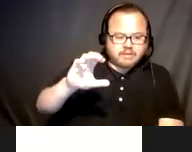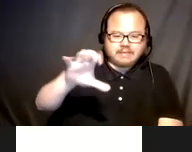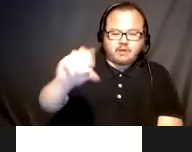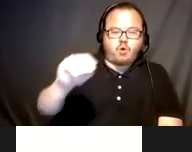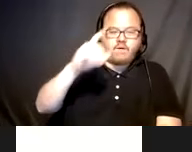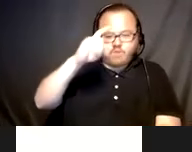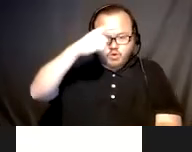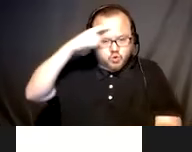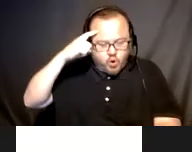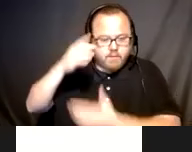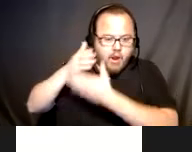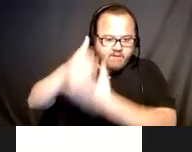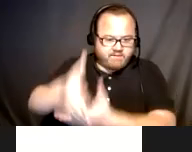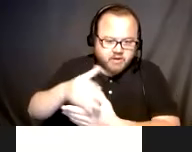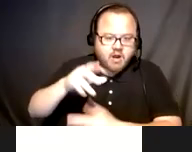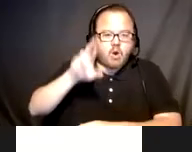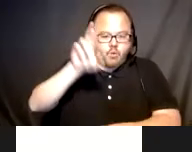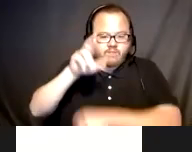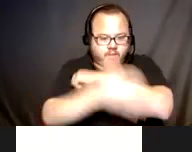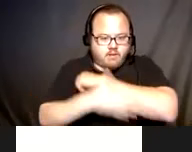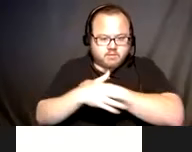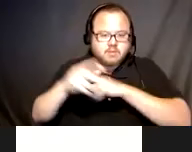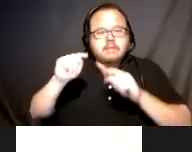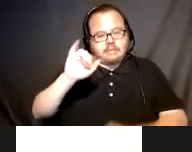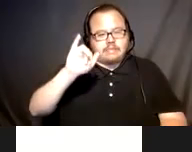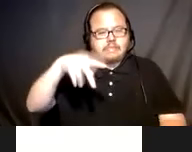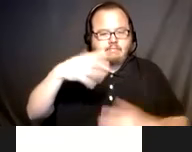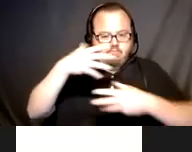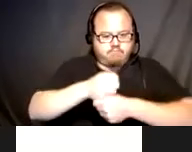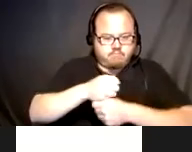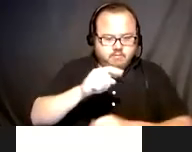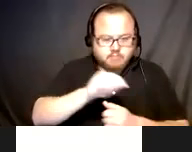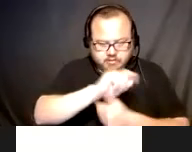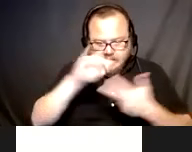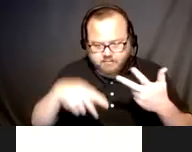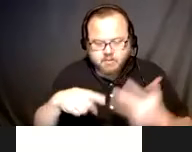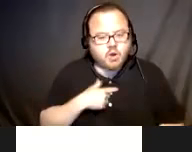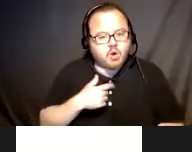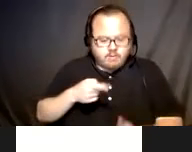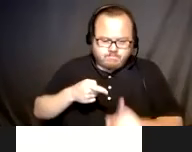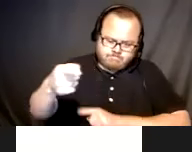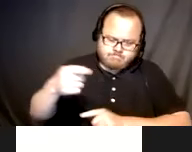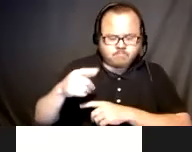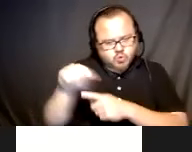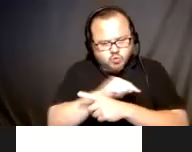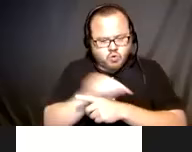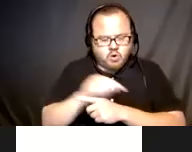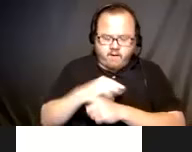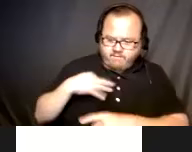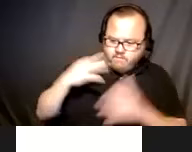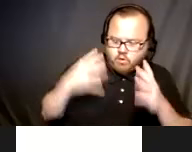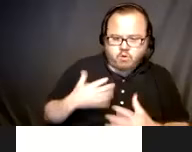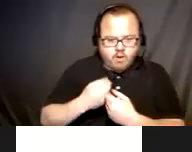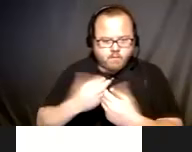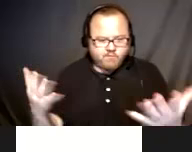Intervention Program of Riverside County, also known as TIP. We're a group of specially trained volunteers who provide emotional and